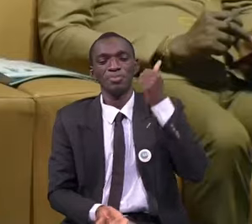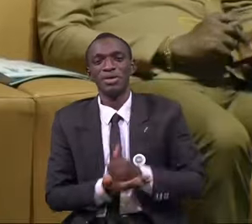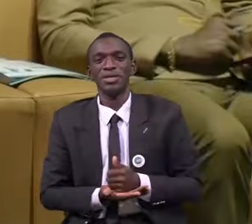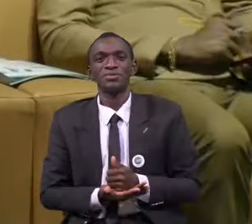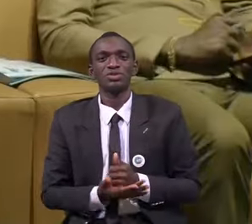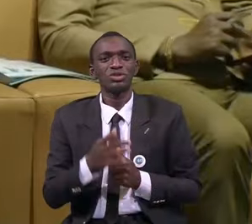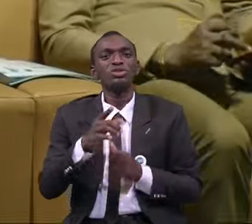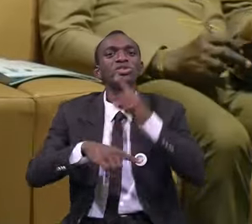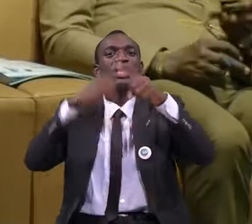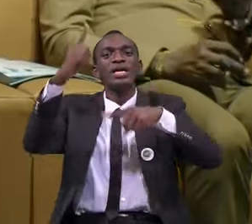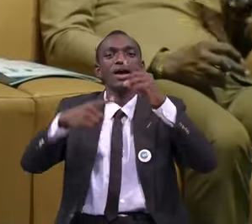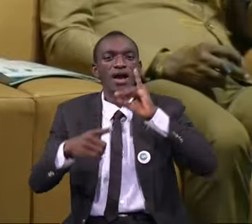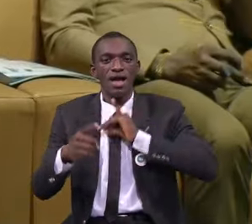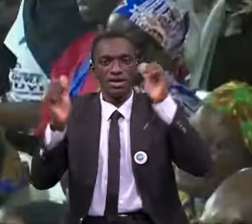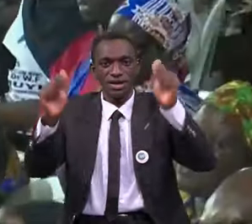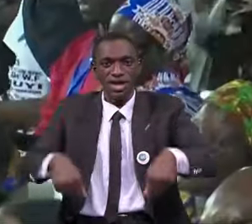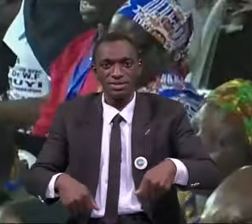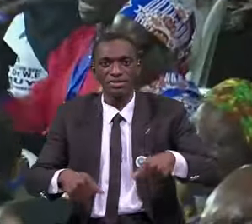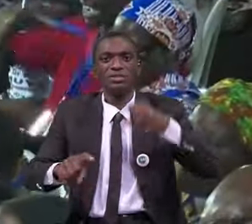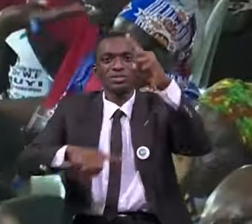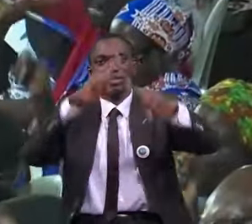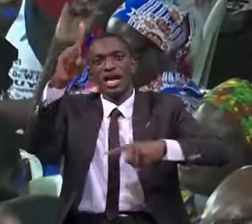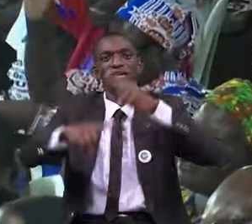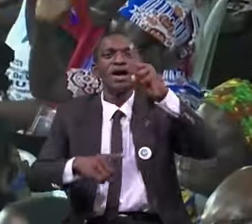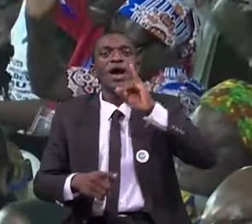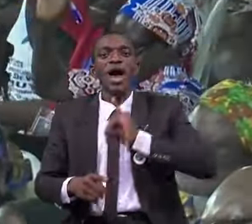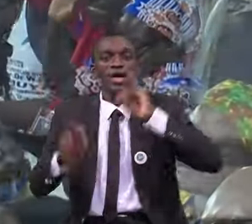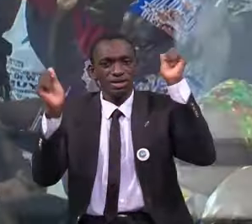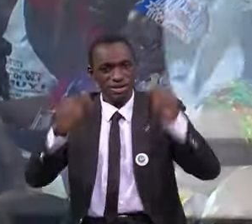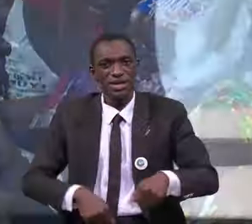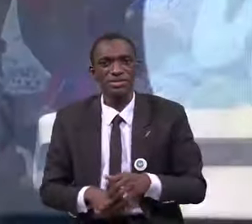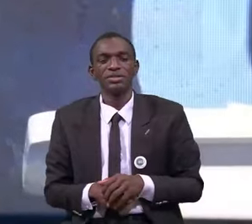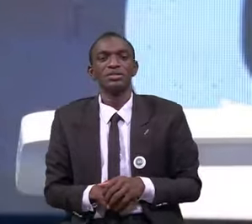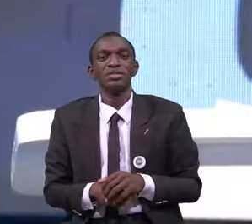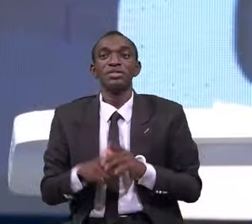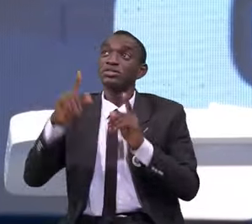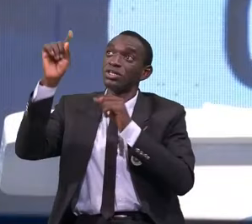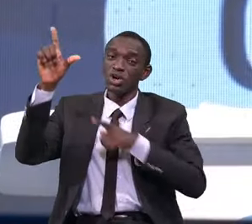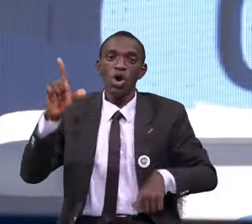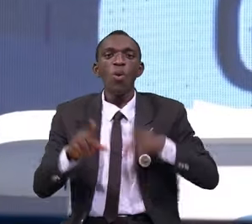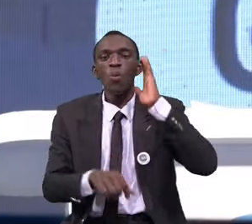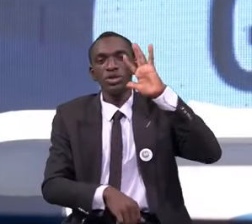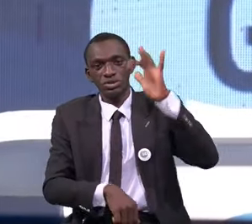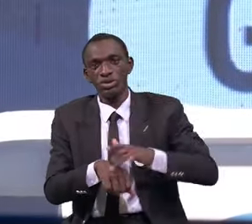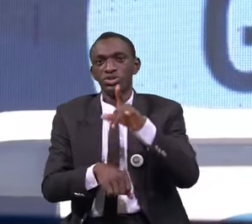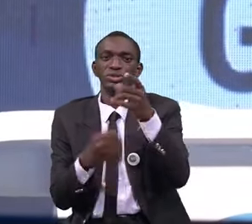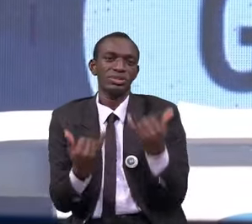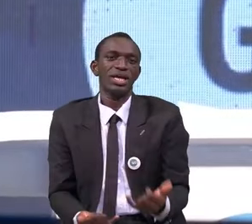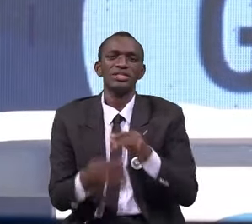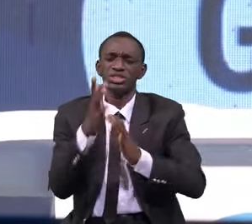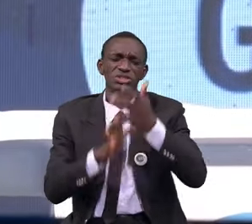I can. I can. The Lord will touch you tonight.